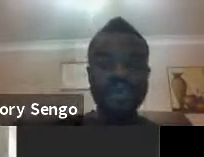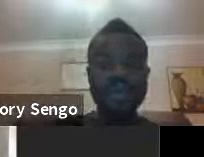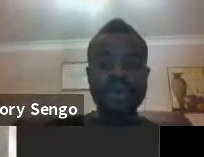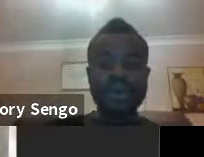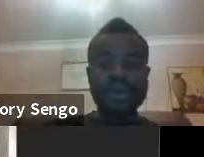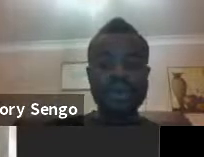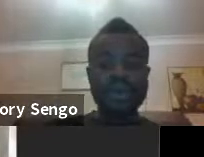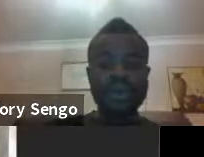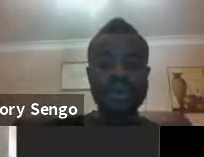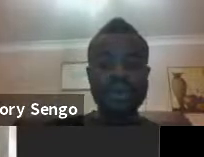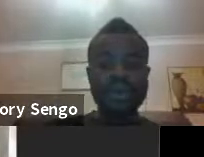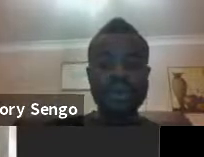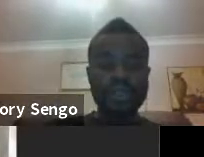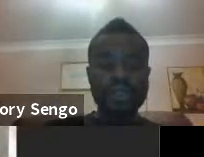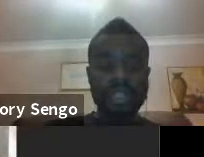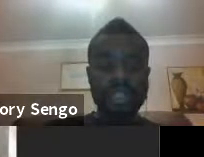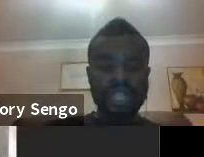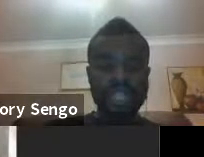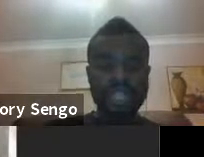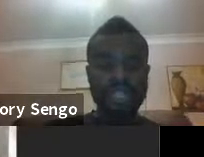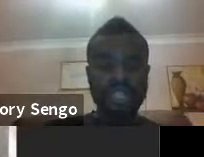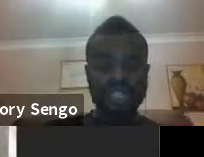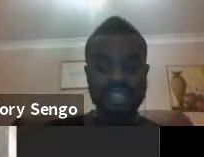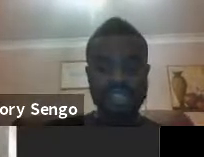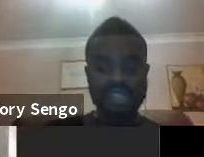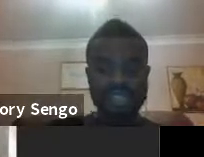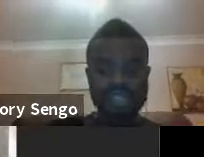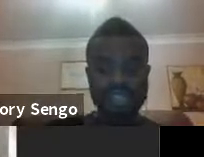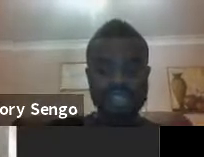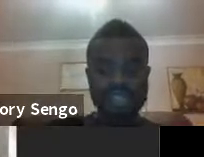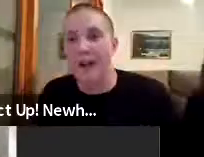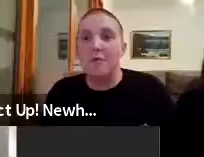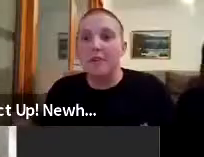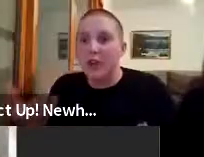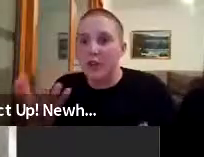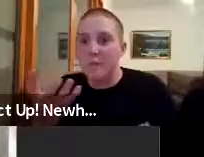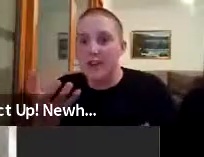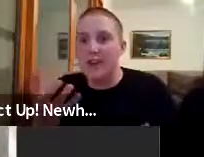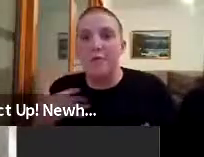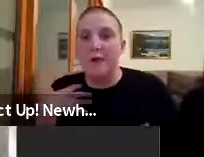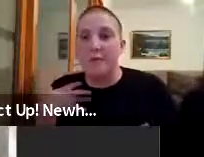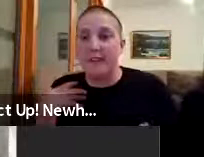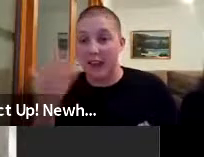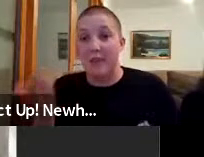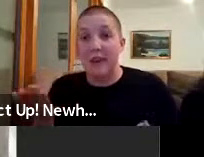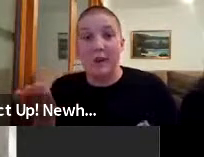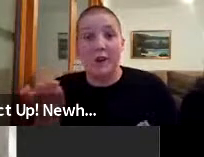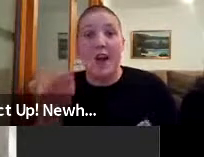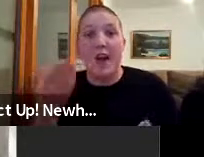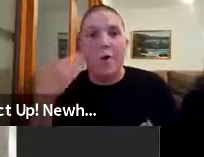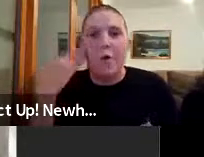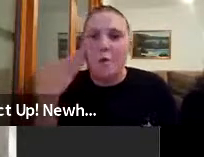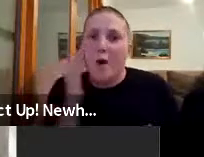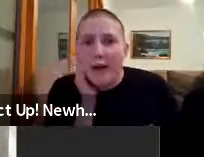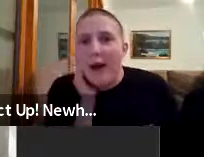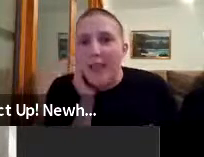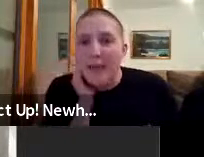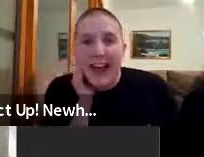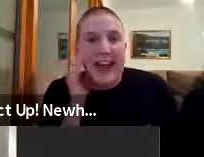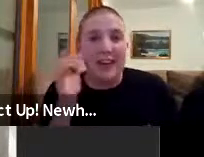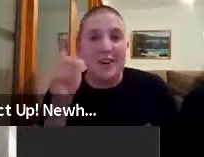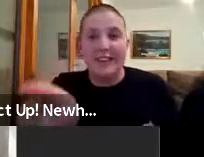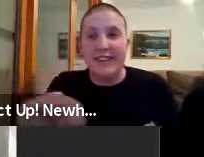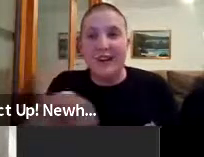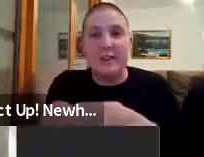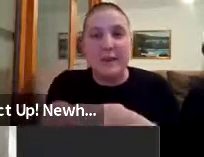thinking what they were saying. Yeah. So we would look at the picture and we would say, you're right, Glory, what they'd